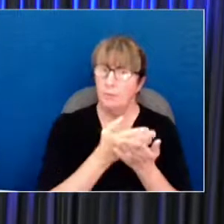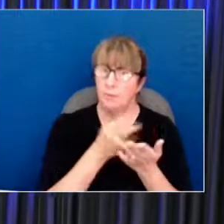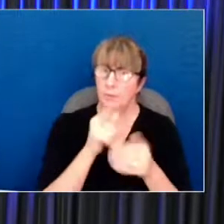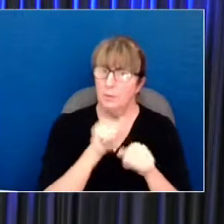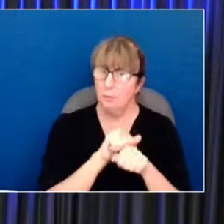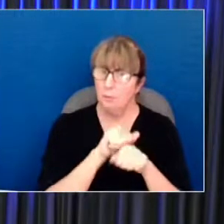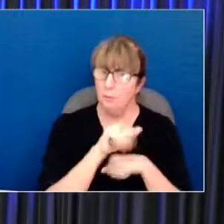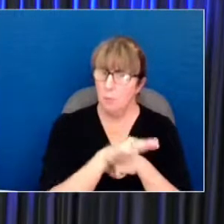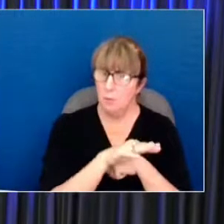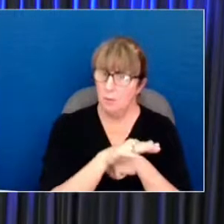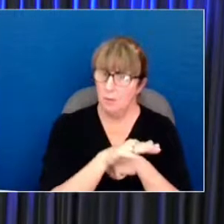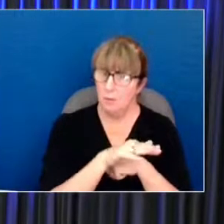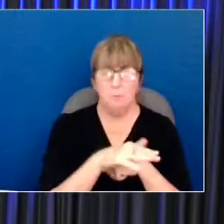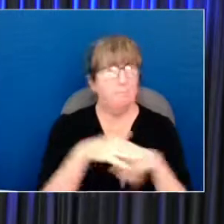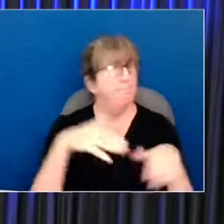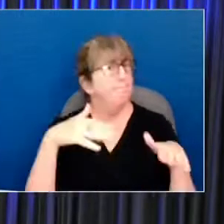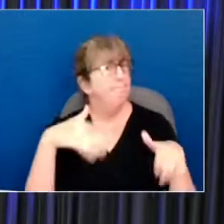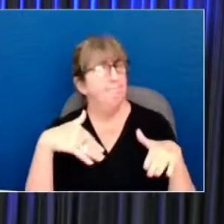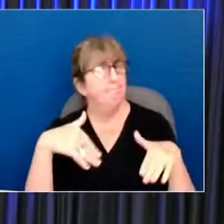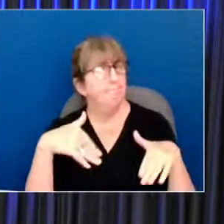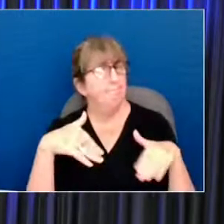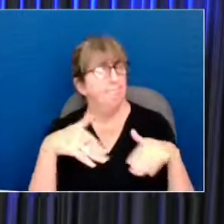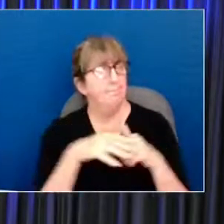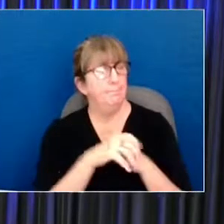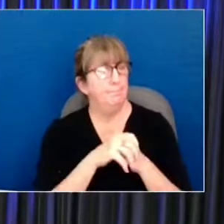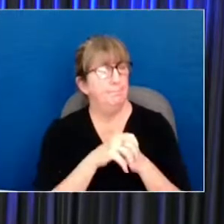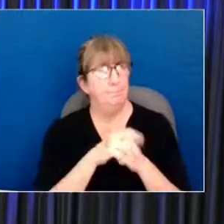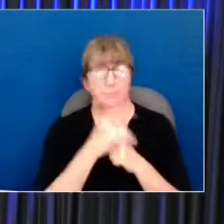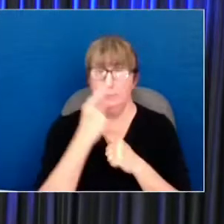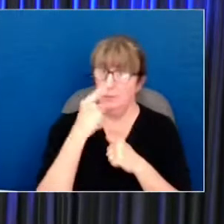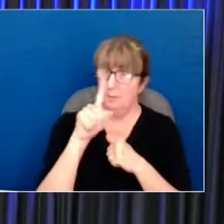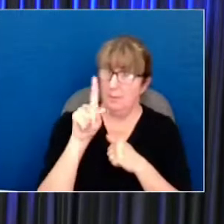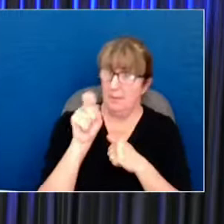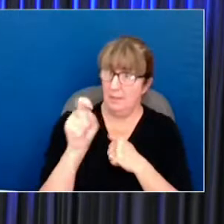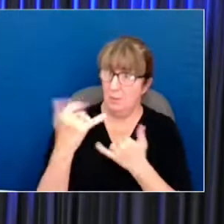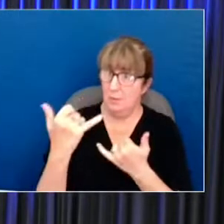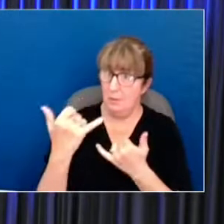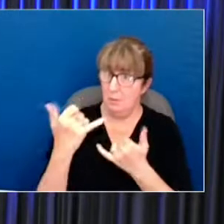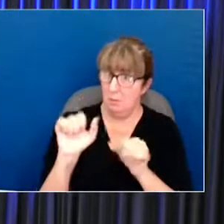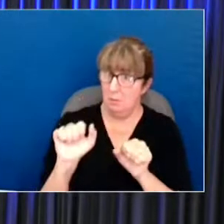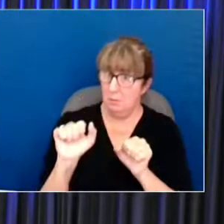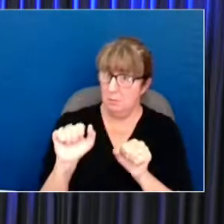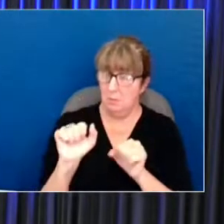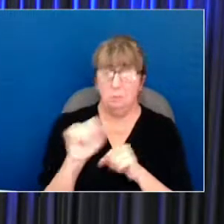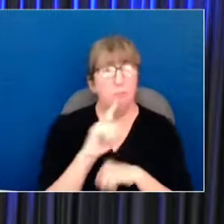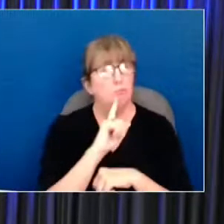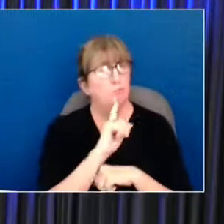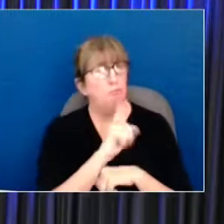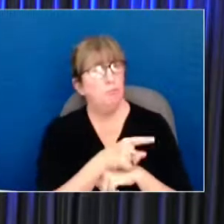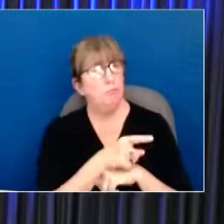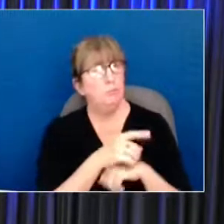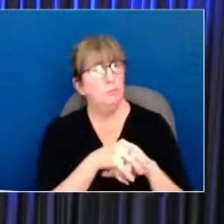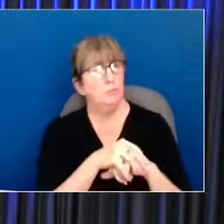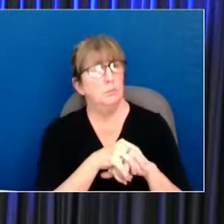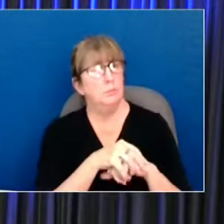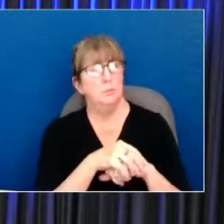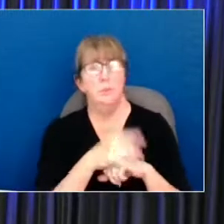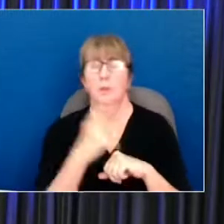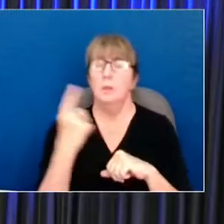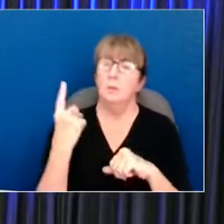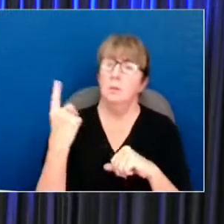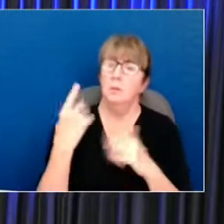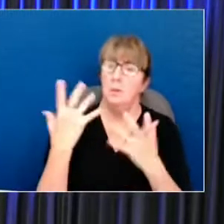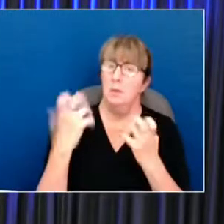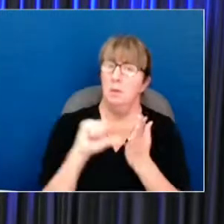not. I have not. May I ask you to do that now? Is that possible? Sure. Because it's something that I wanted to highlight for